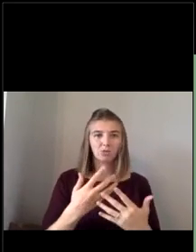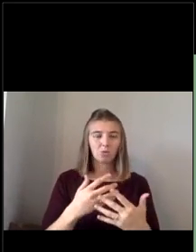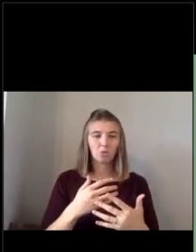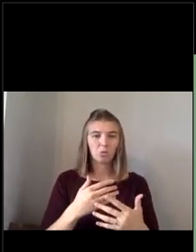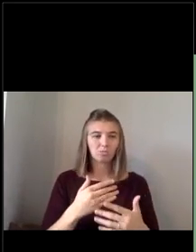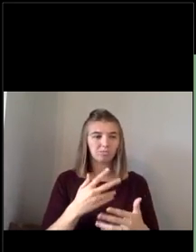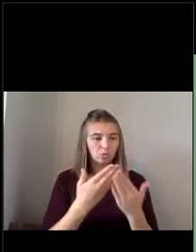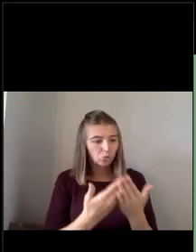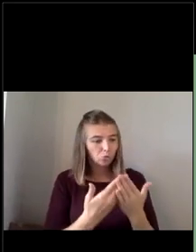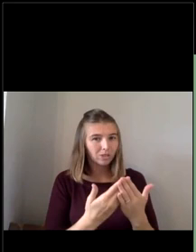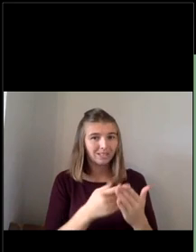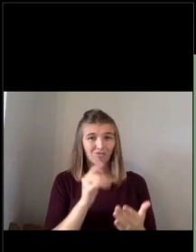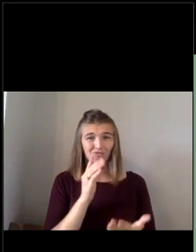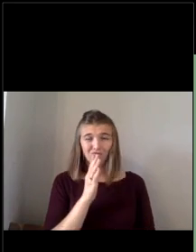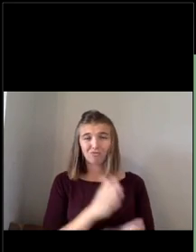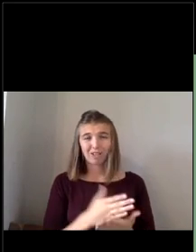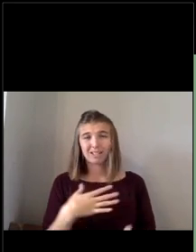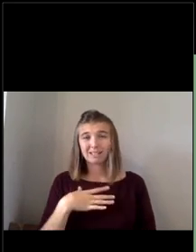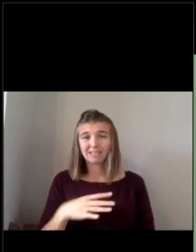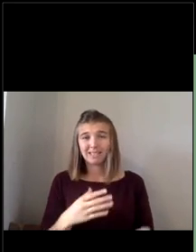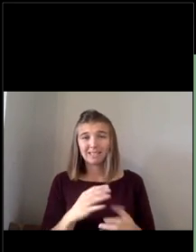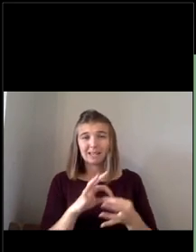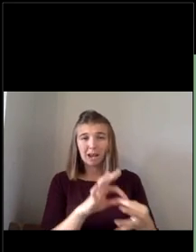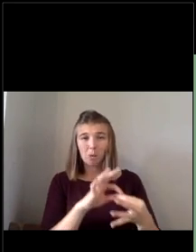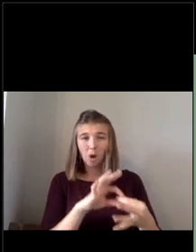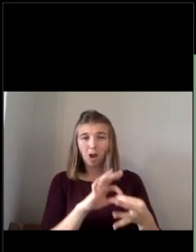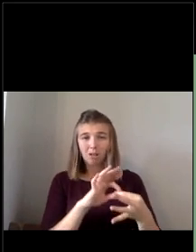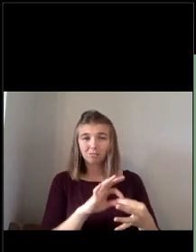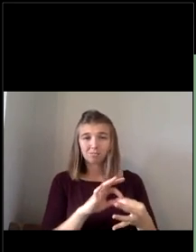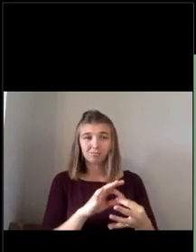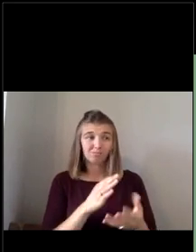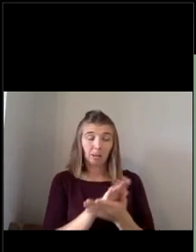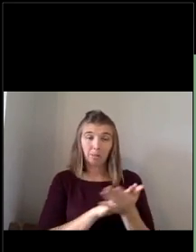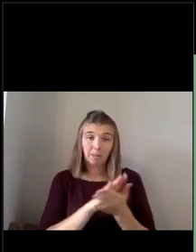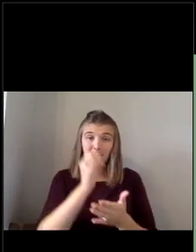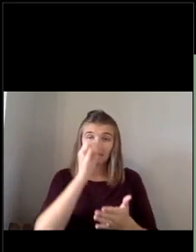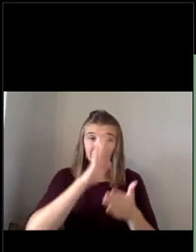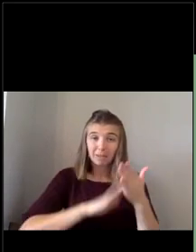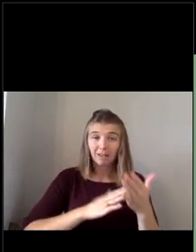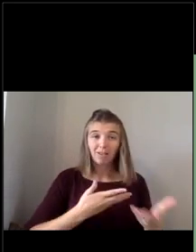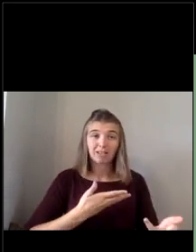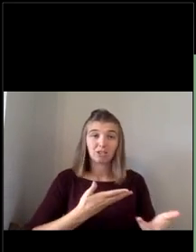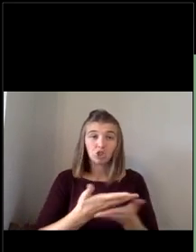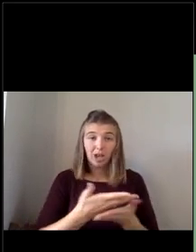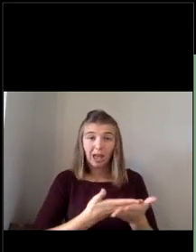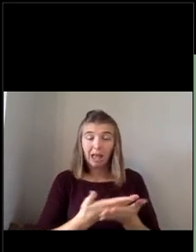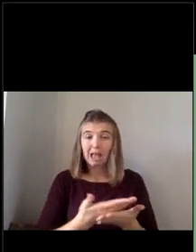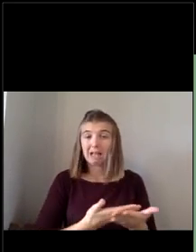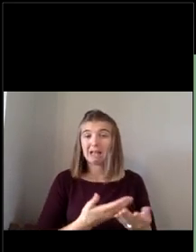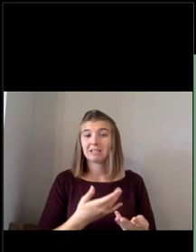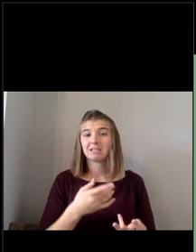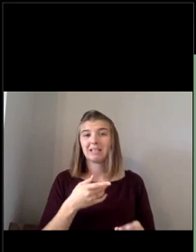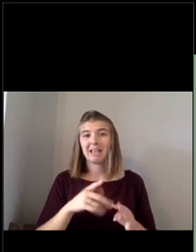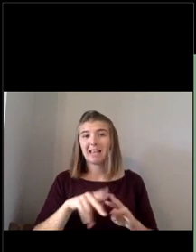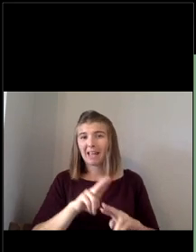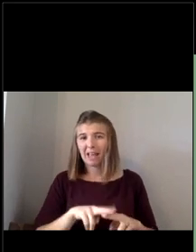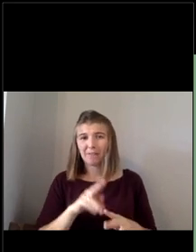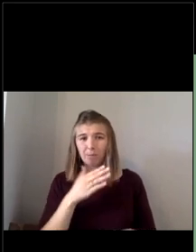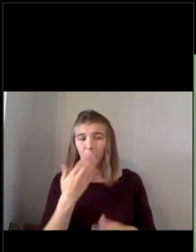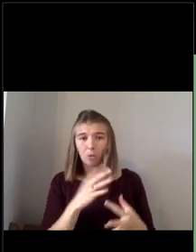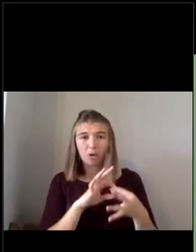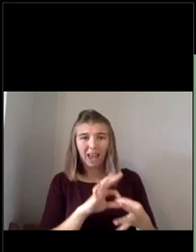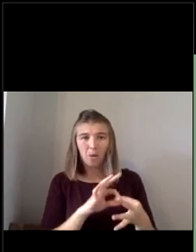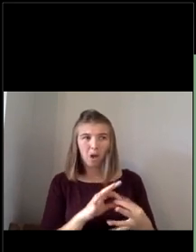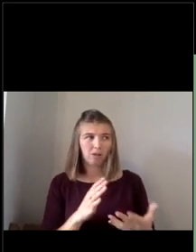shared and opportunities are revealed. And if you don't have extensive network in your place of work, that can be a challenge. and